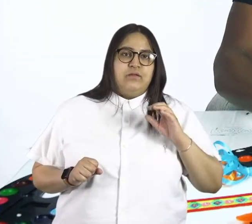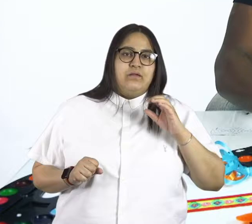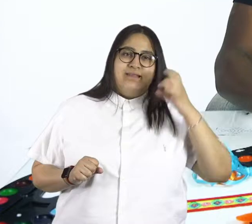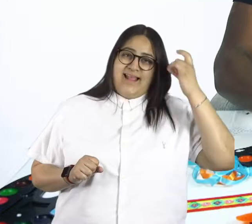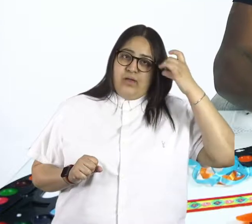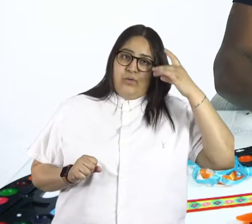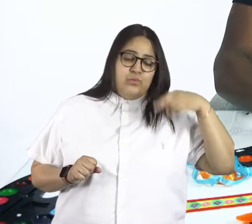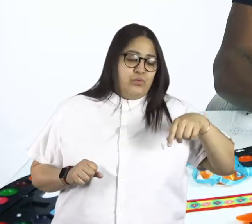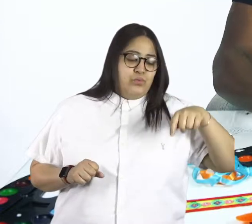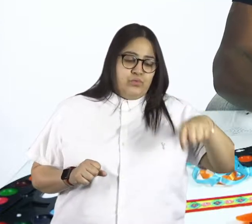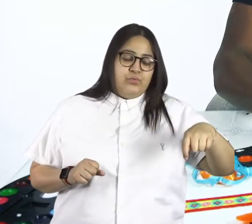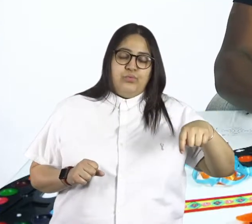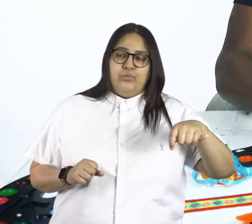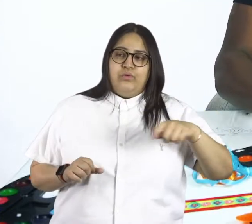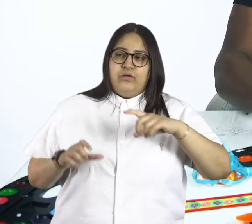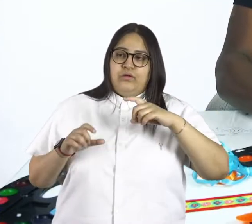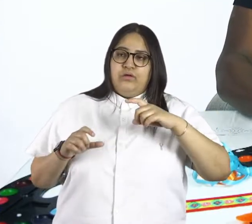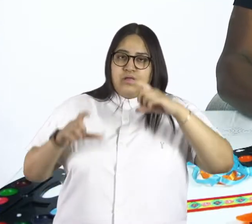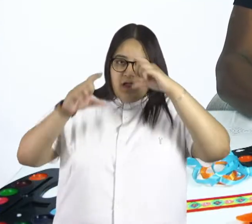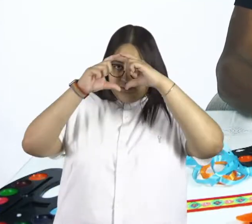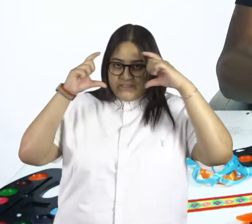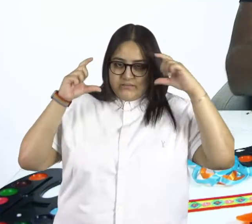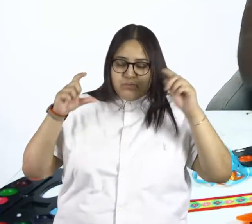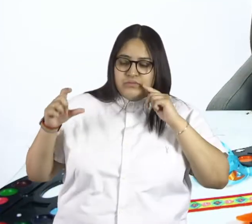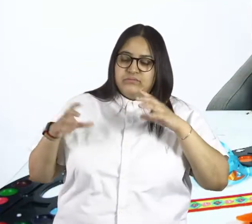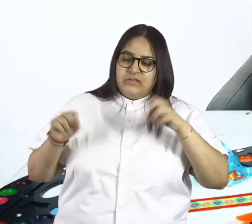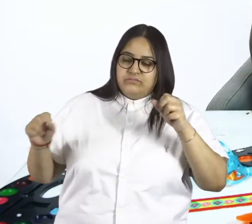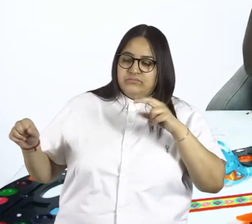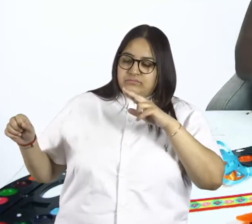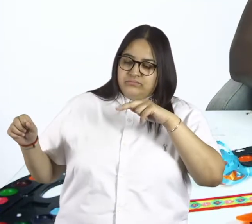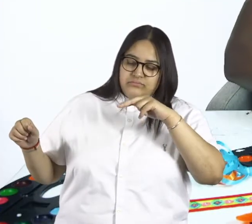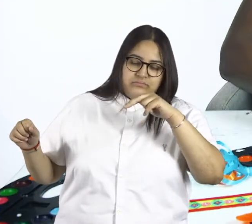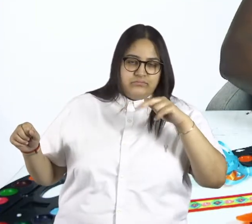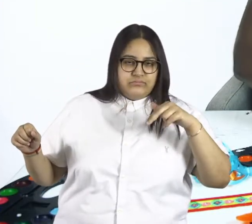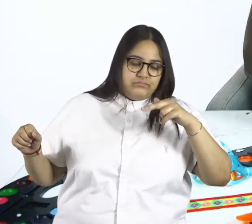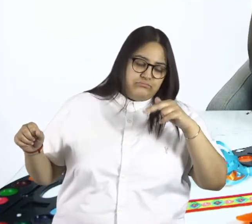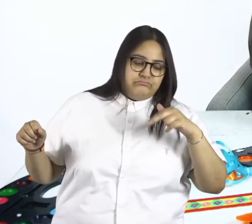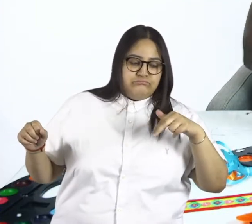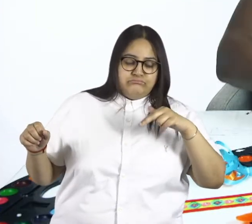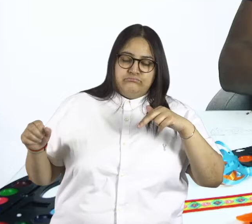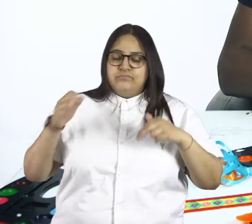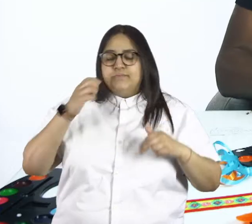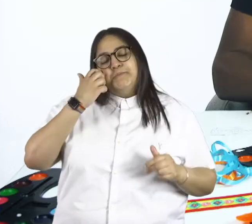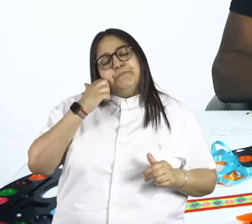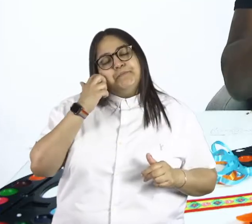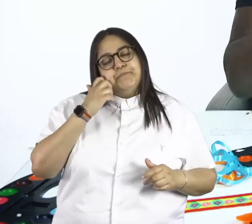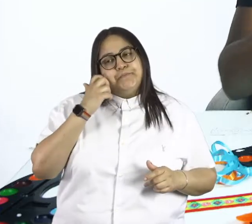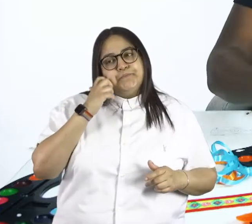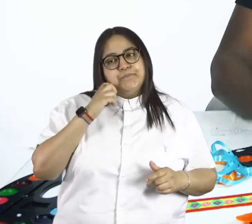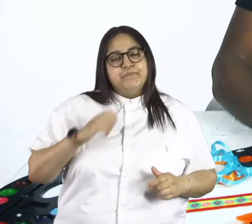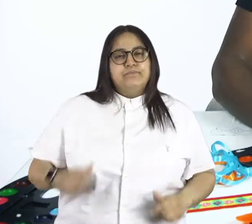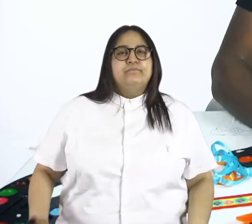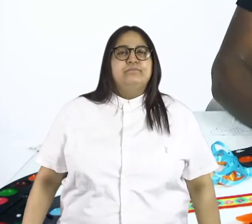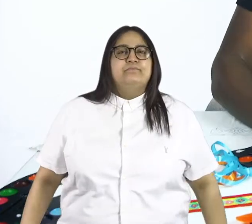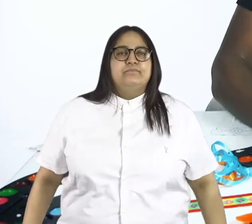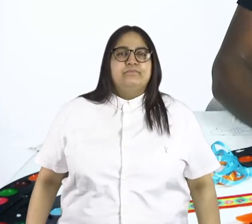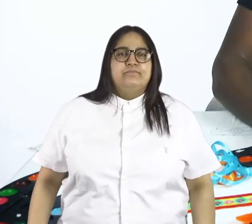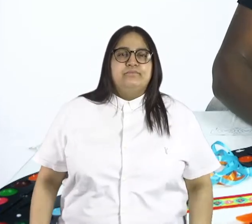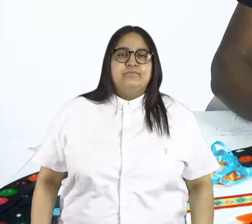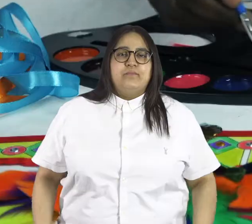to my headpiece. Put this back in there, let that soak. So my flat tip